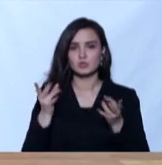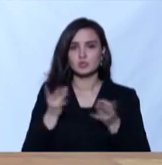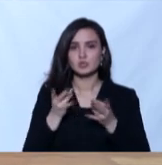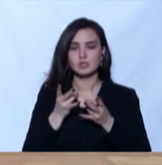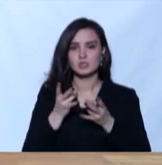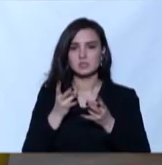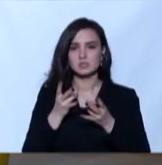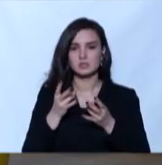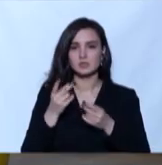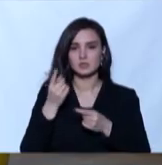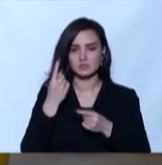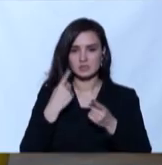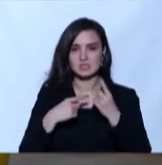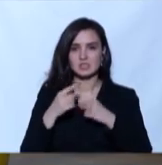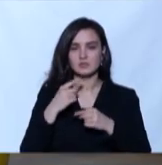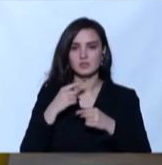to start moving again.